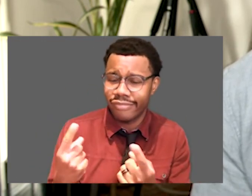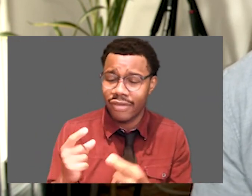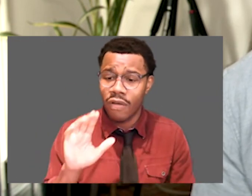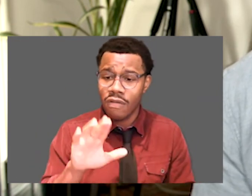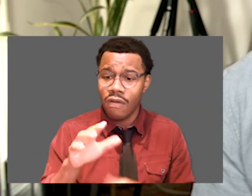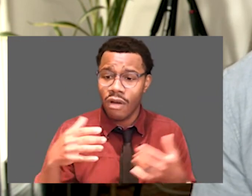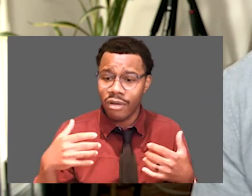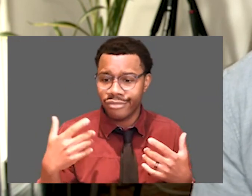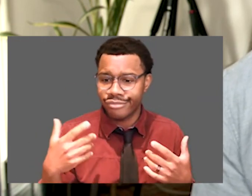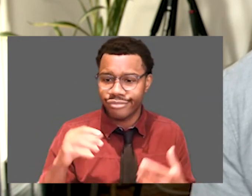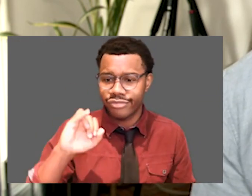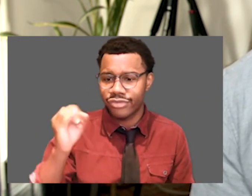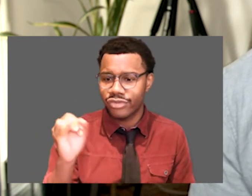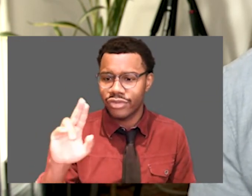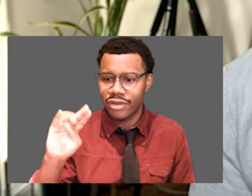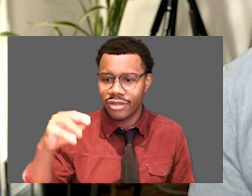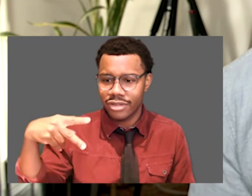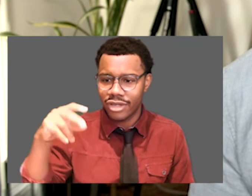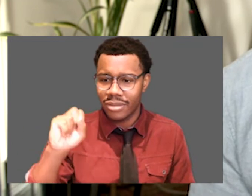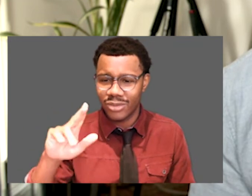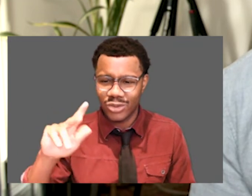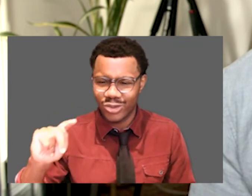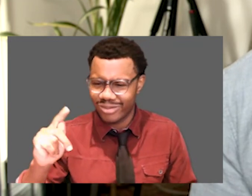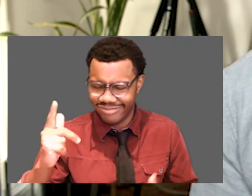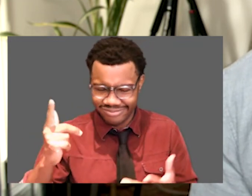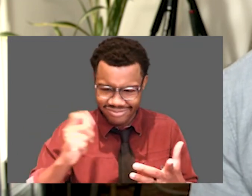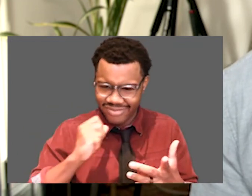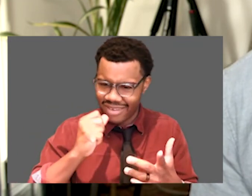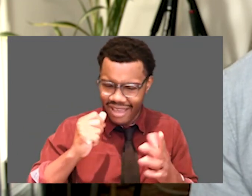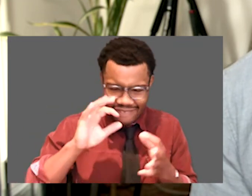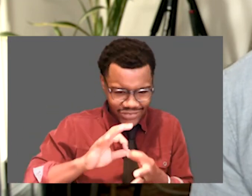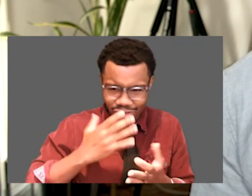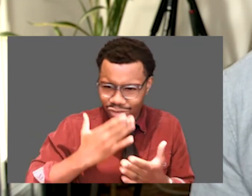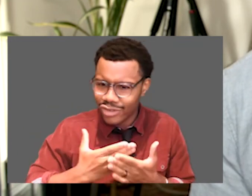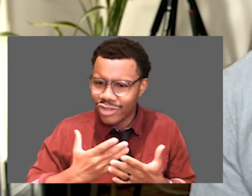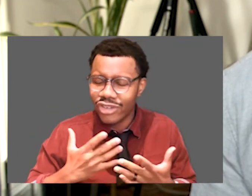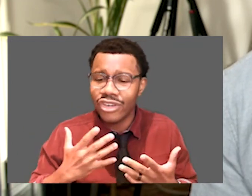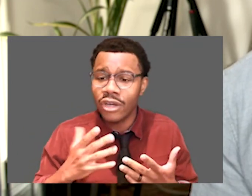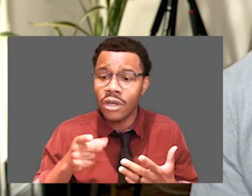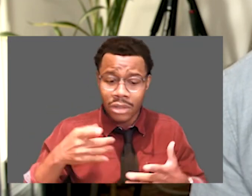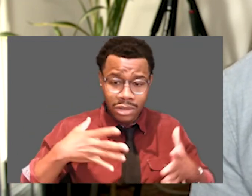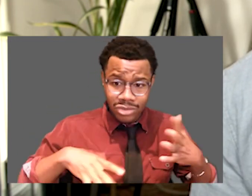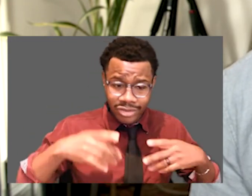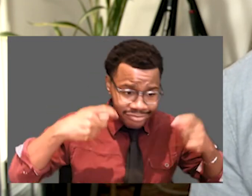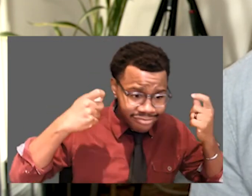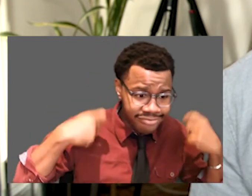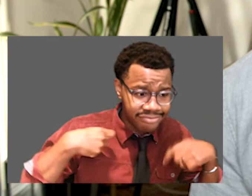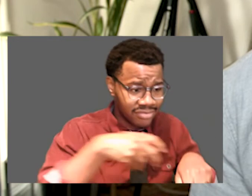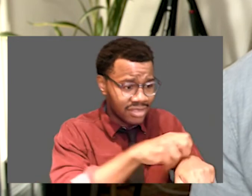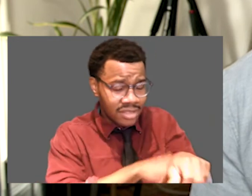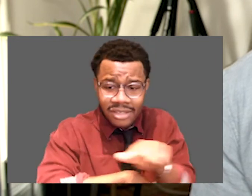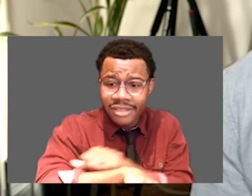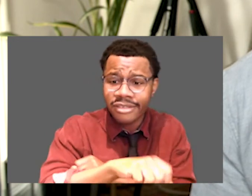heavily tattered around the cuffs. After you dress, the guard slams the cell bars closed.